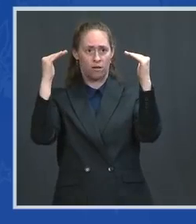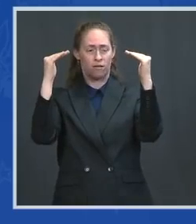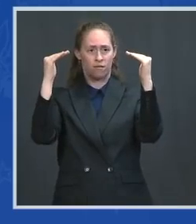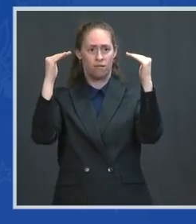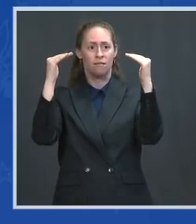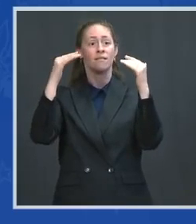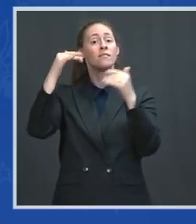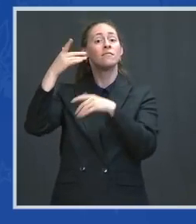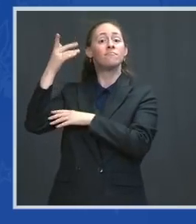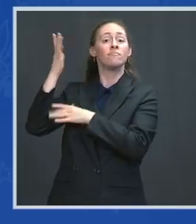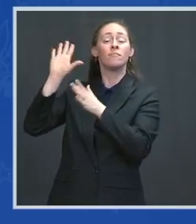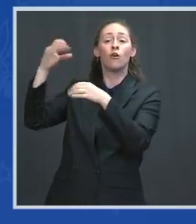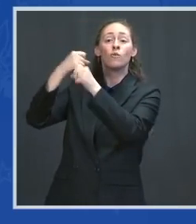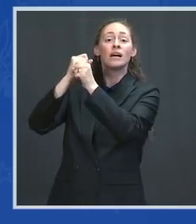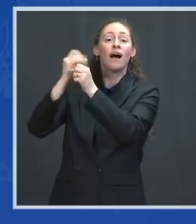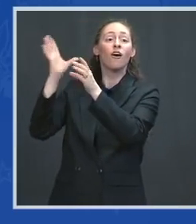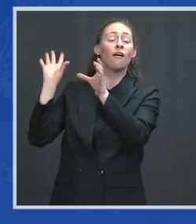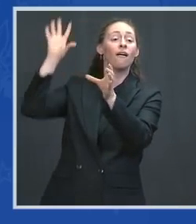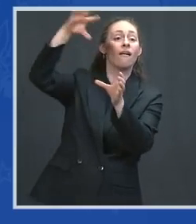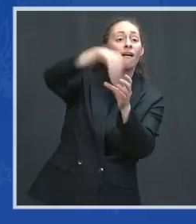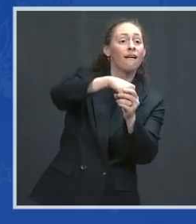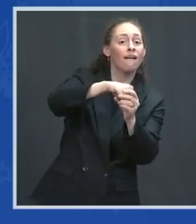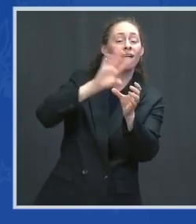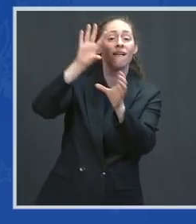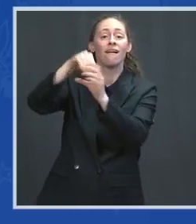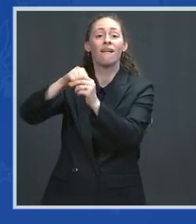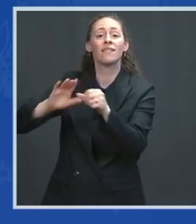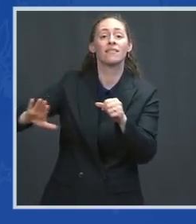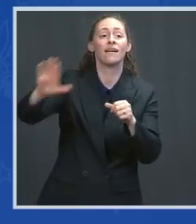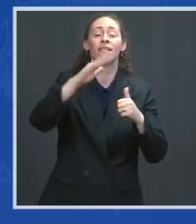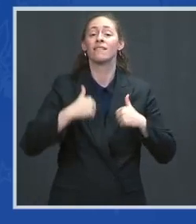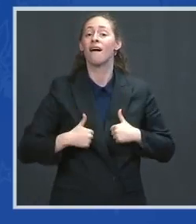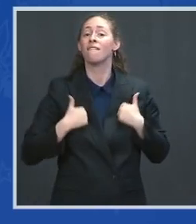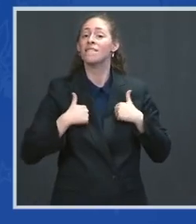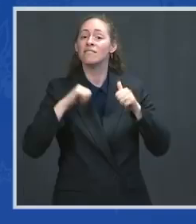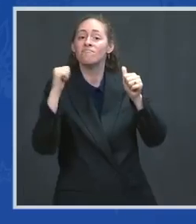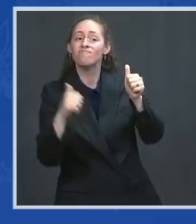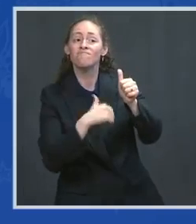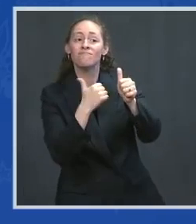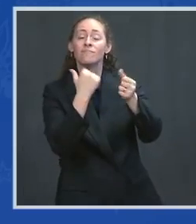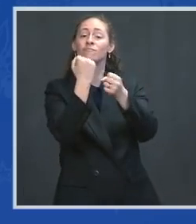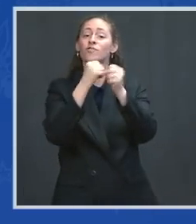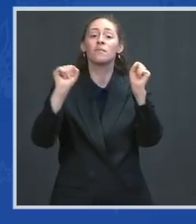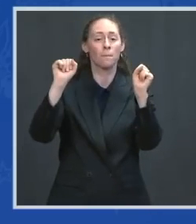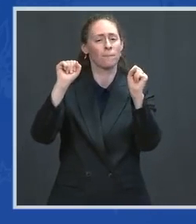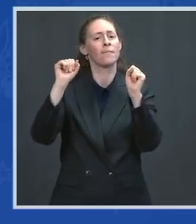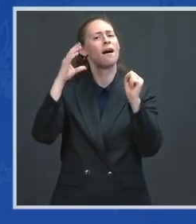rights, including life, liberty, and the pursuit of happiness.